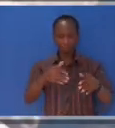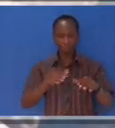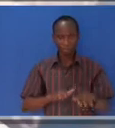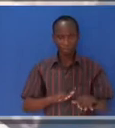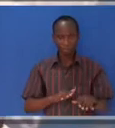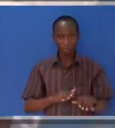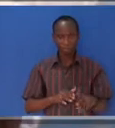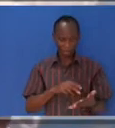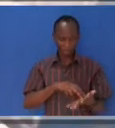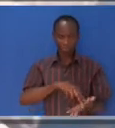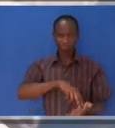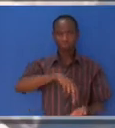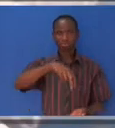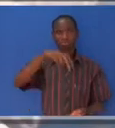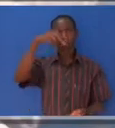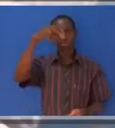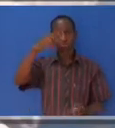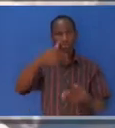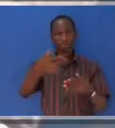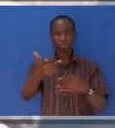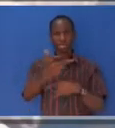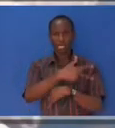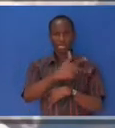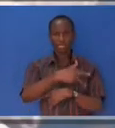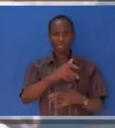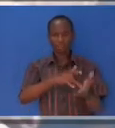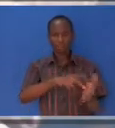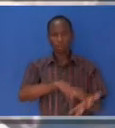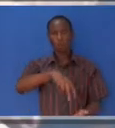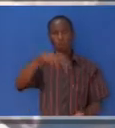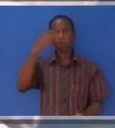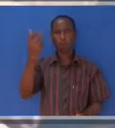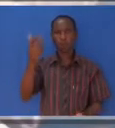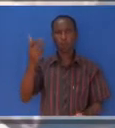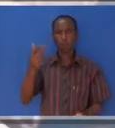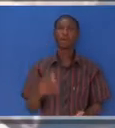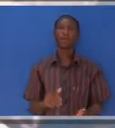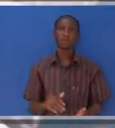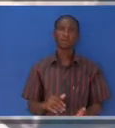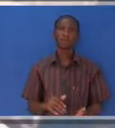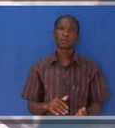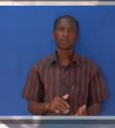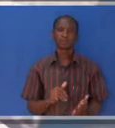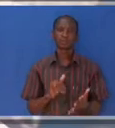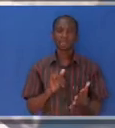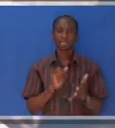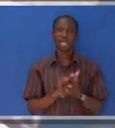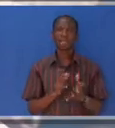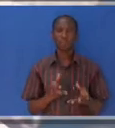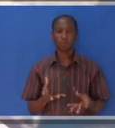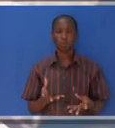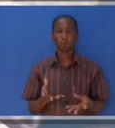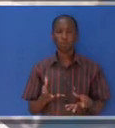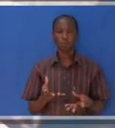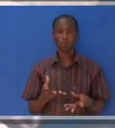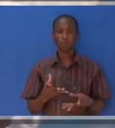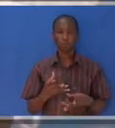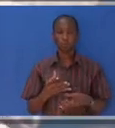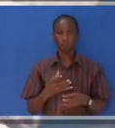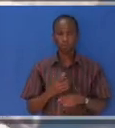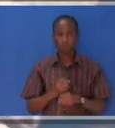he arose from the grave on the third day. This is the summarized meaning and